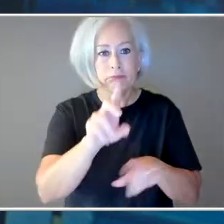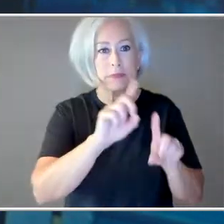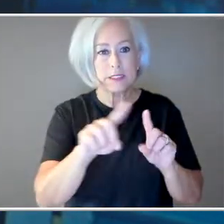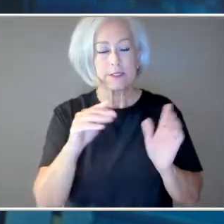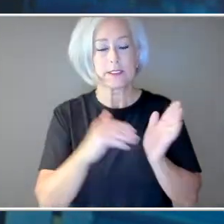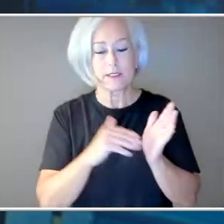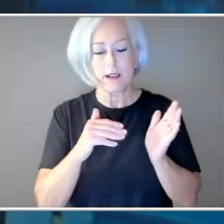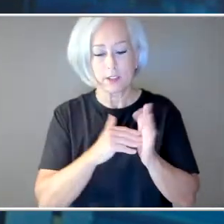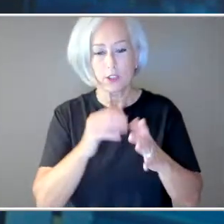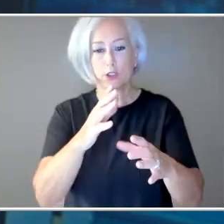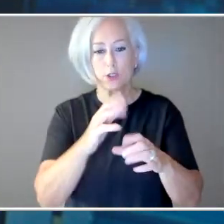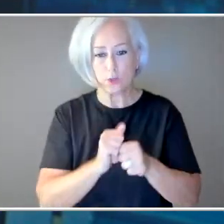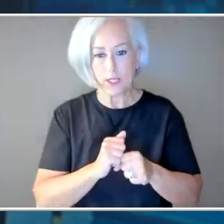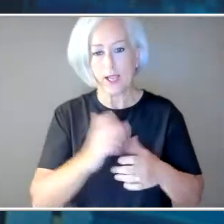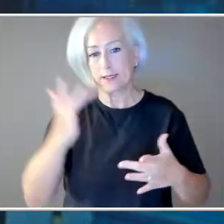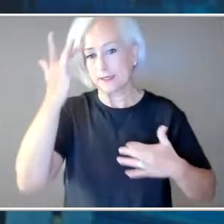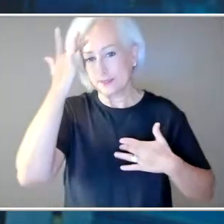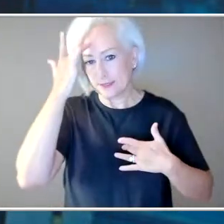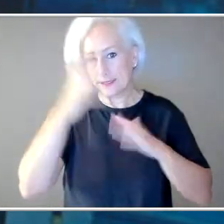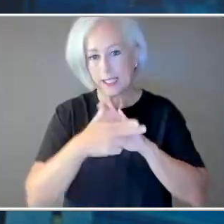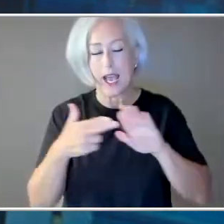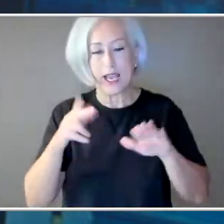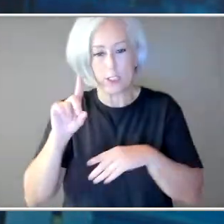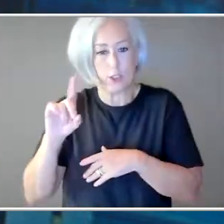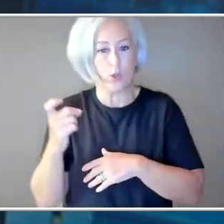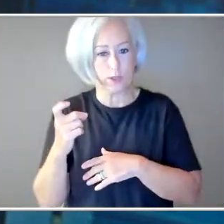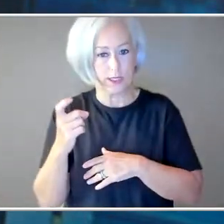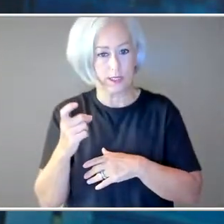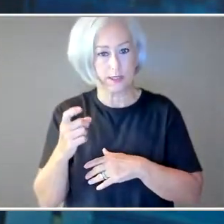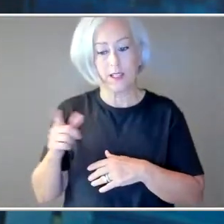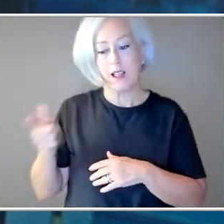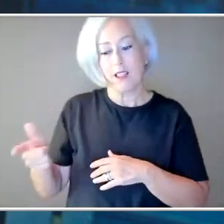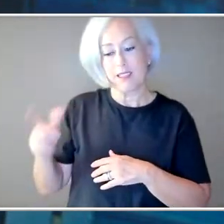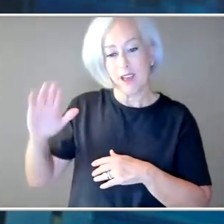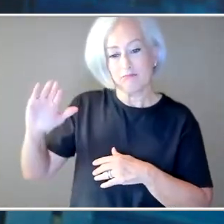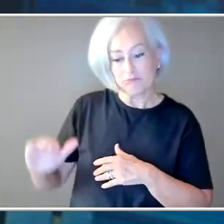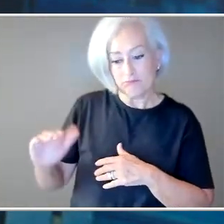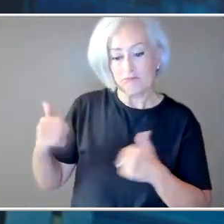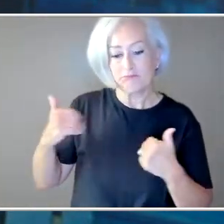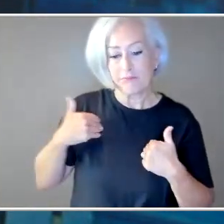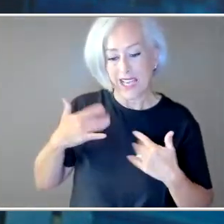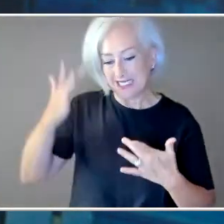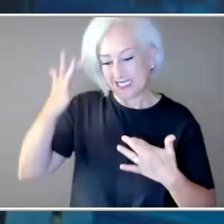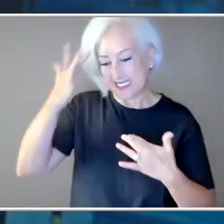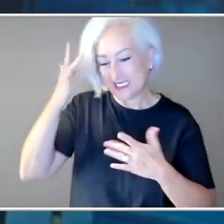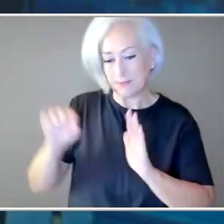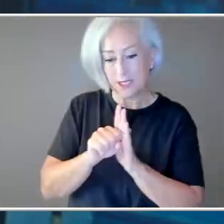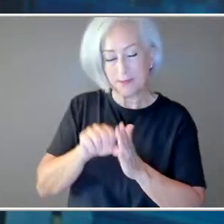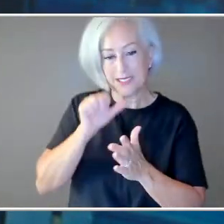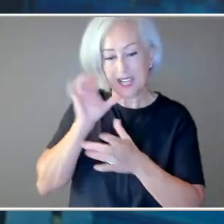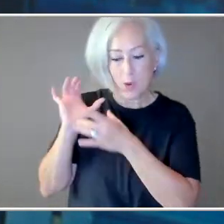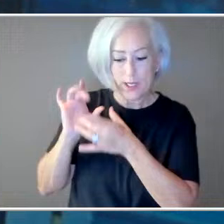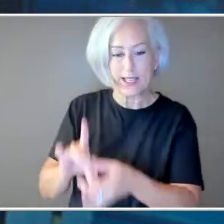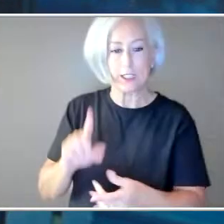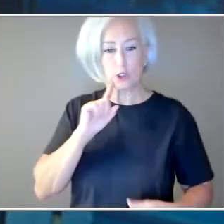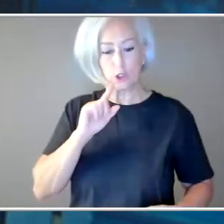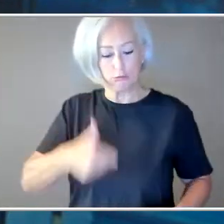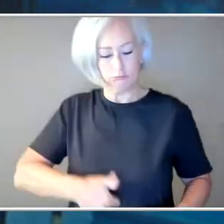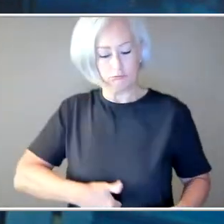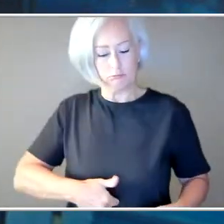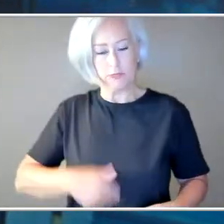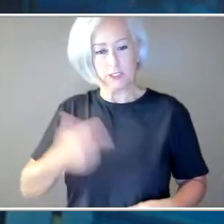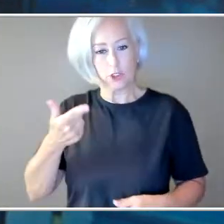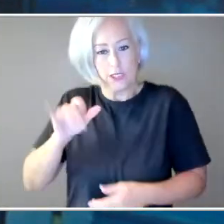a lot of people wouldn't associate with a gastrointestinal disease, an autoimmune